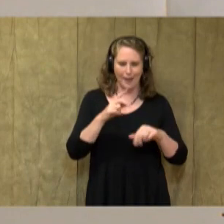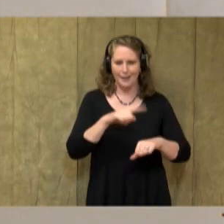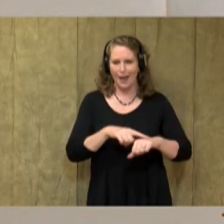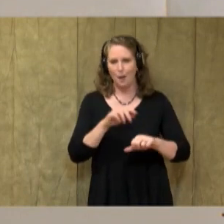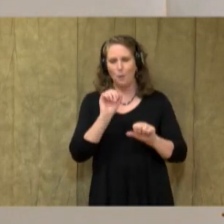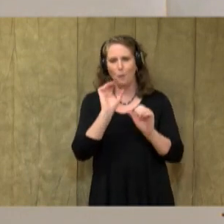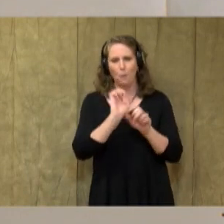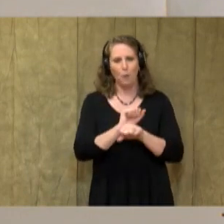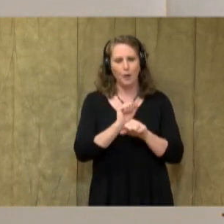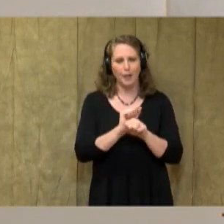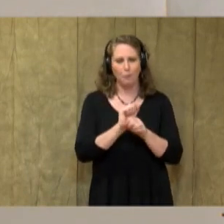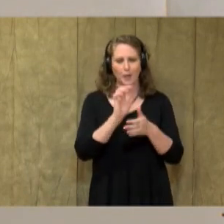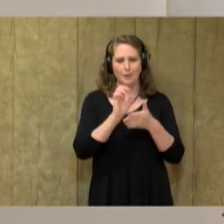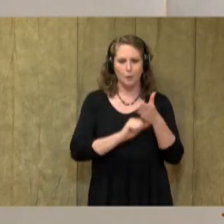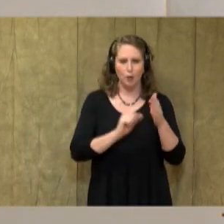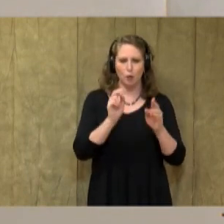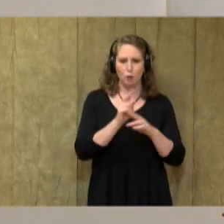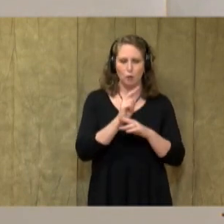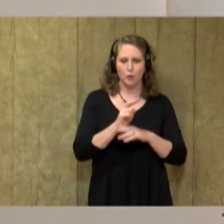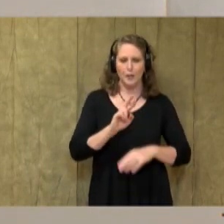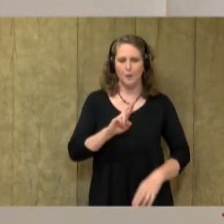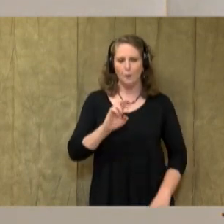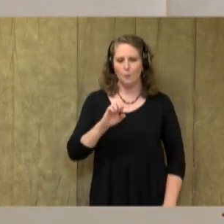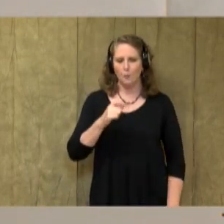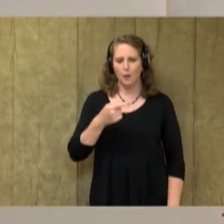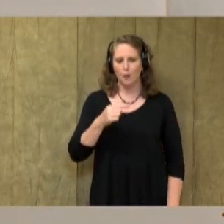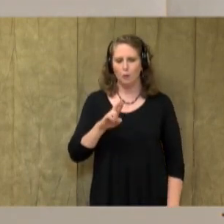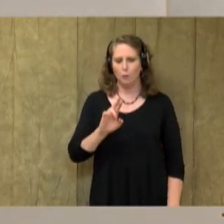working on subtracting with regrouping today, and I will